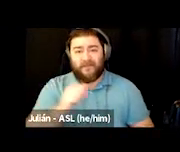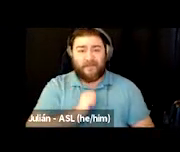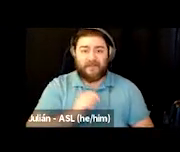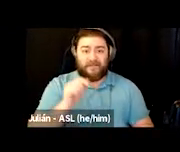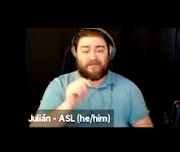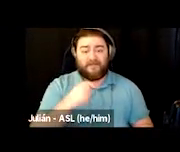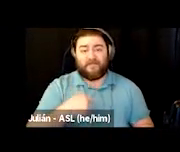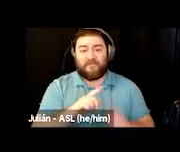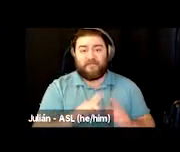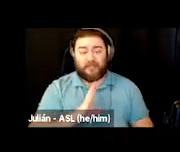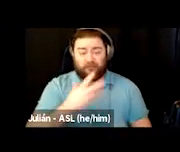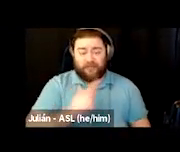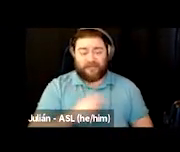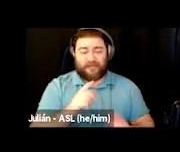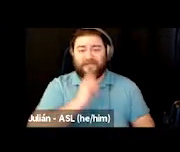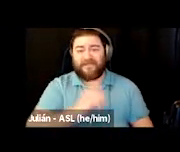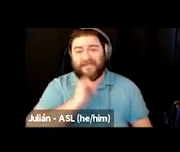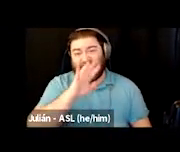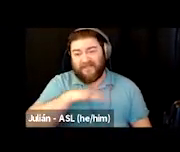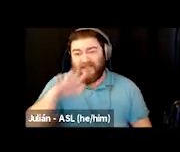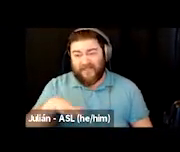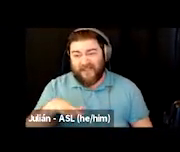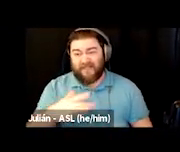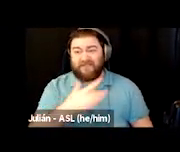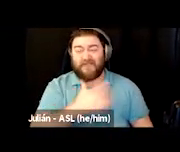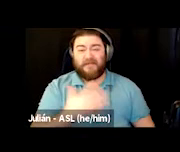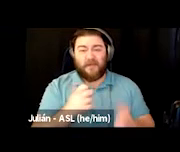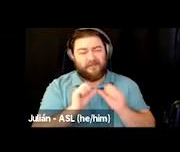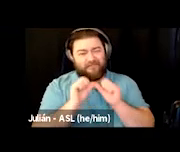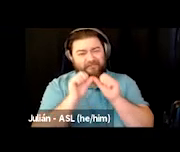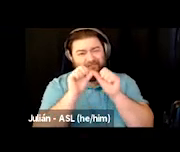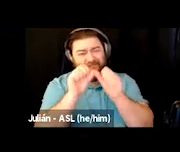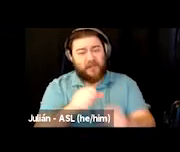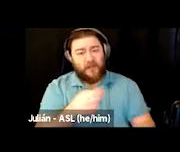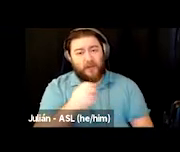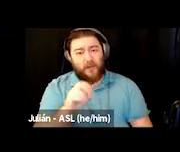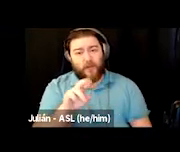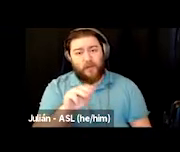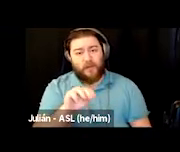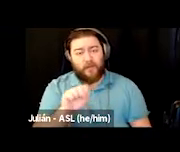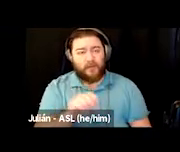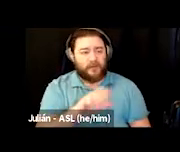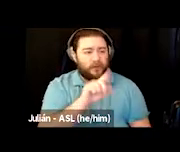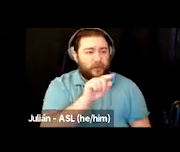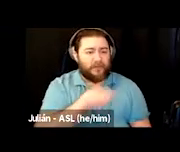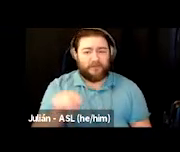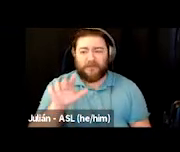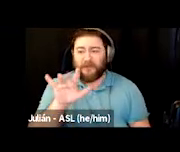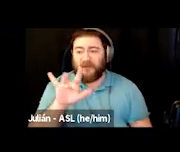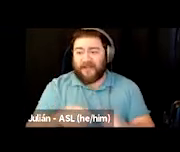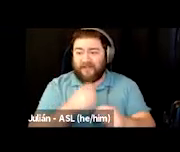55. As a general rule, they say you want to stay on hormones for 20 to 25 years. So that would put me at